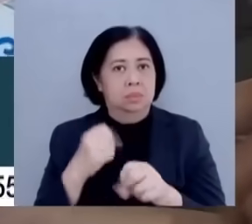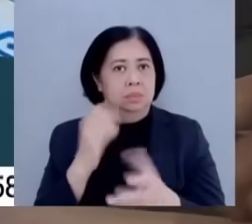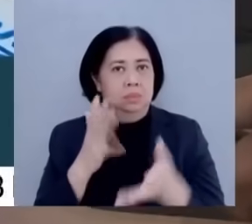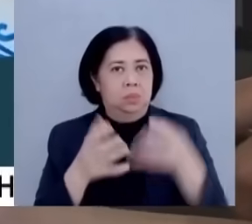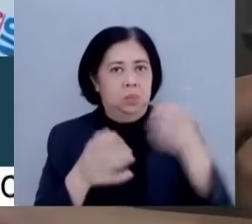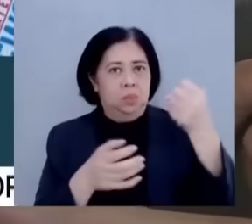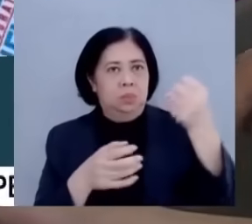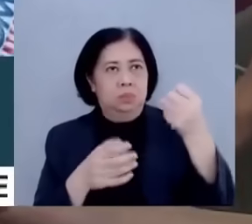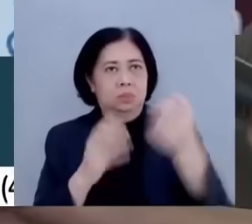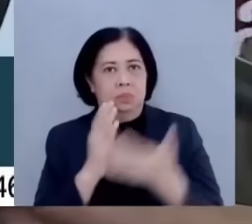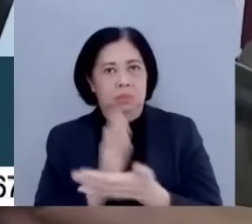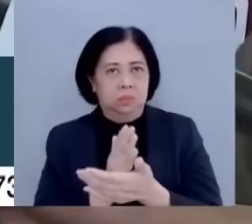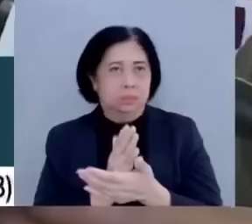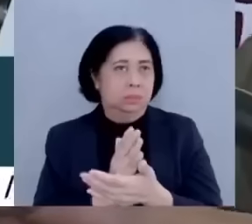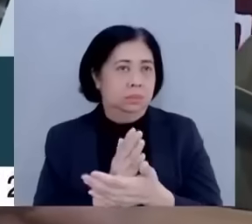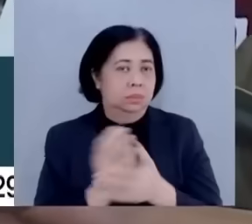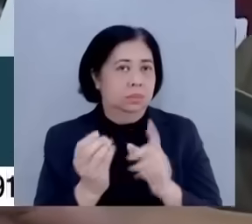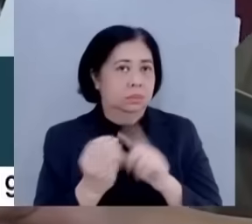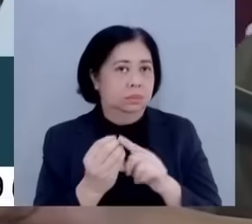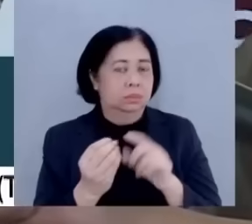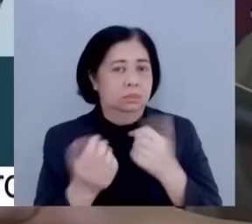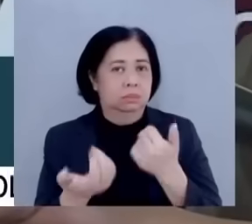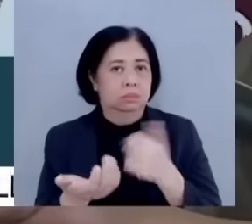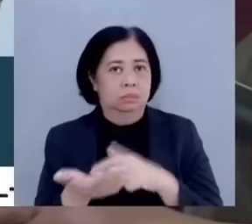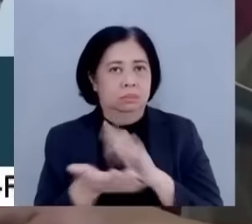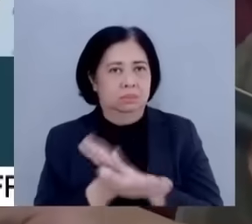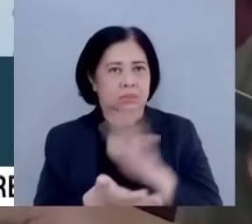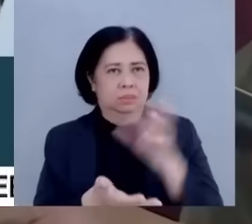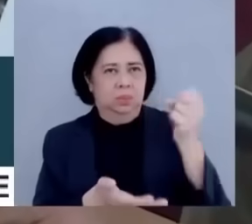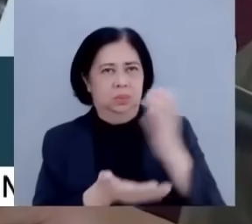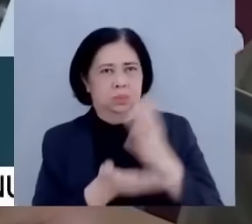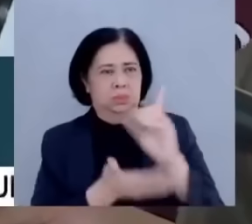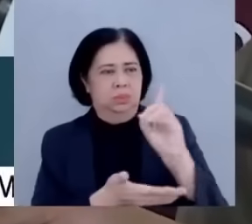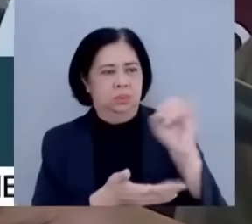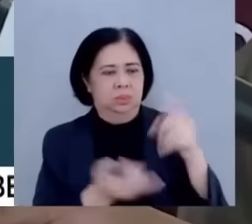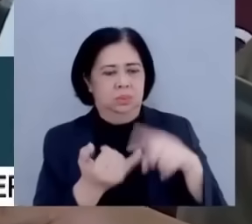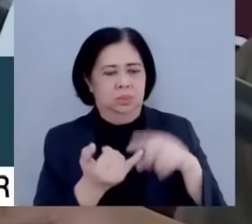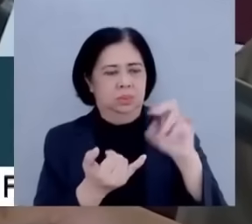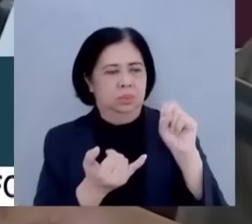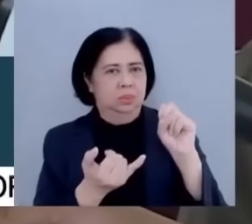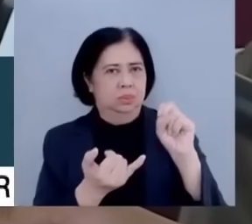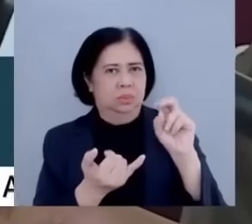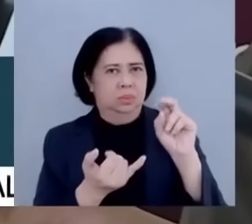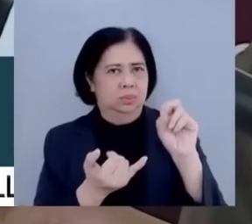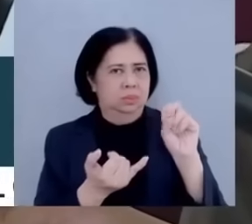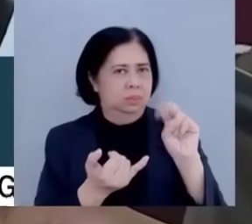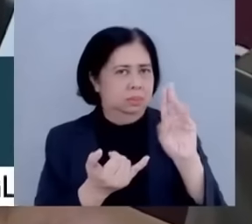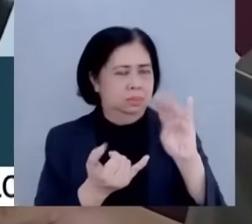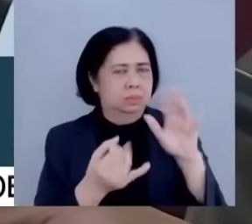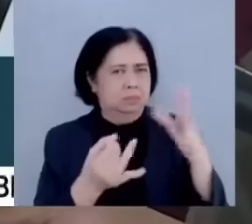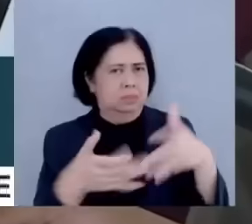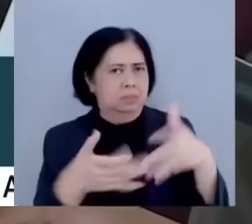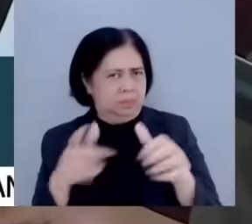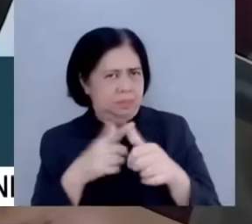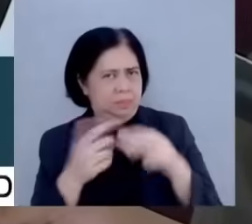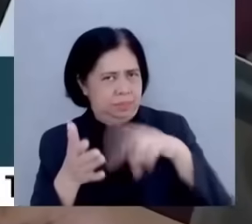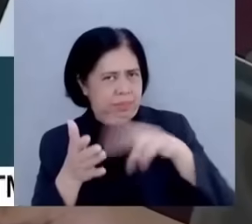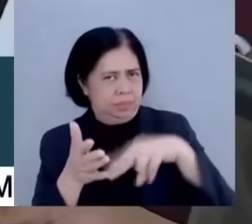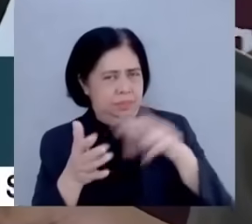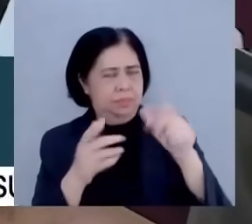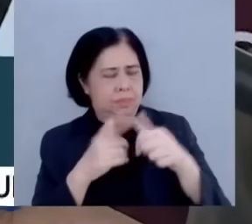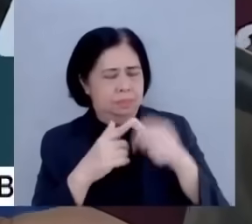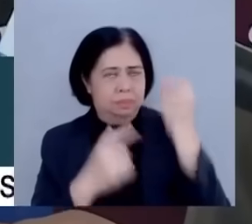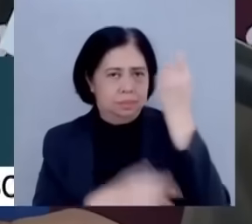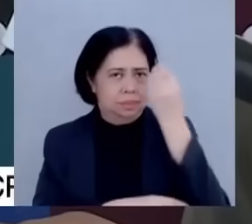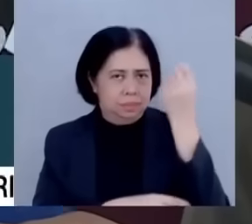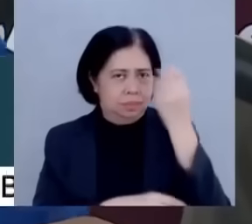about the subpoena, no? Let's stop talking about DOJ and subpoena, and allow me to read through it and then think and